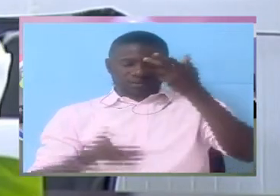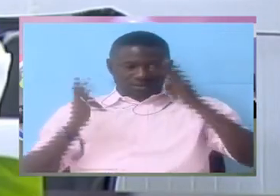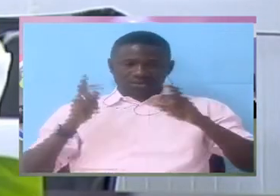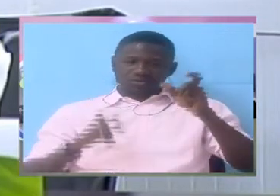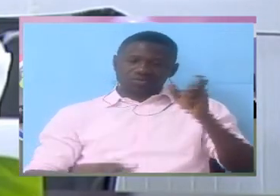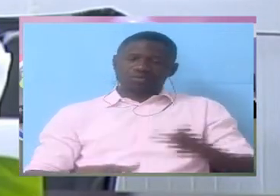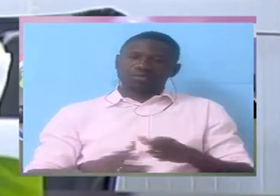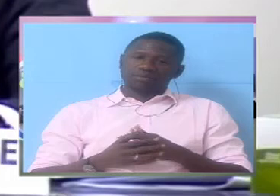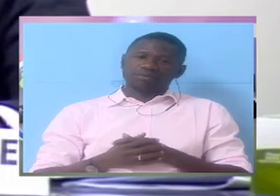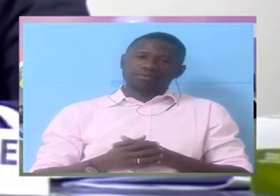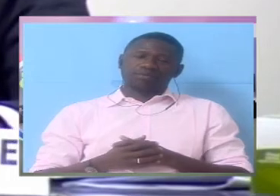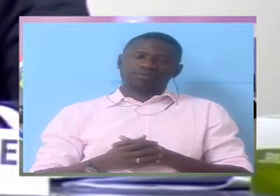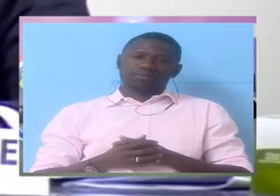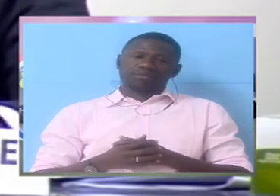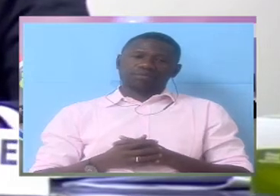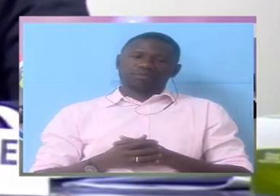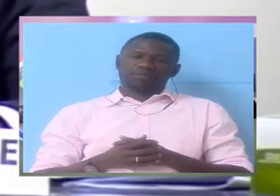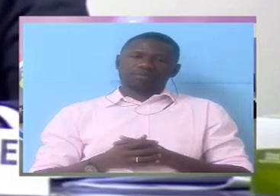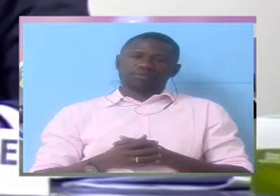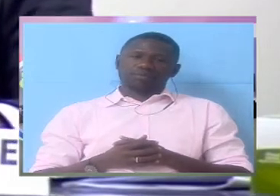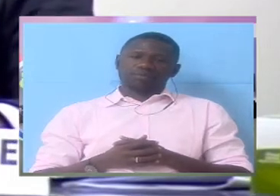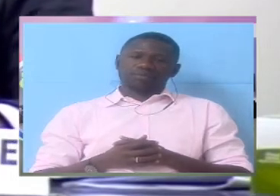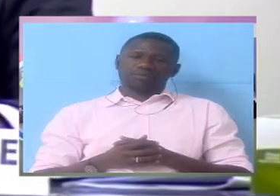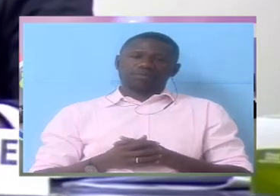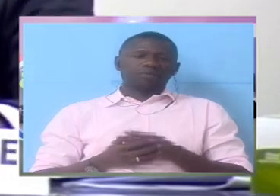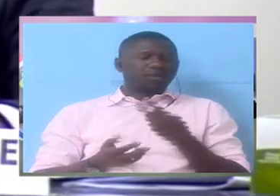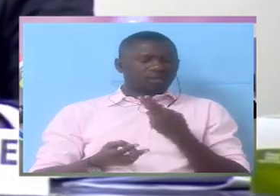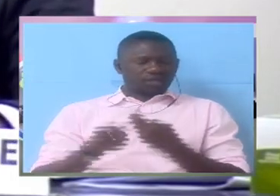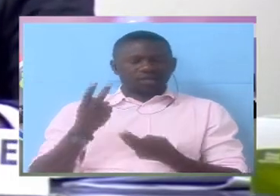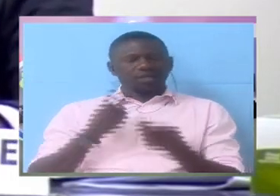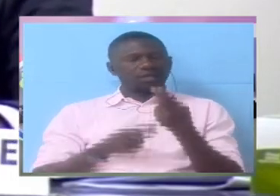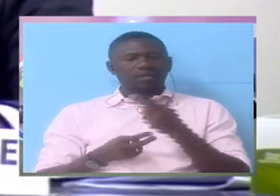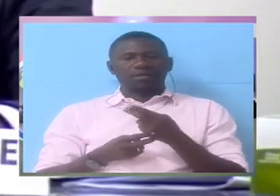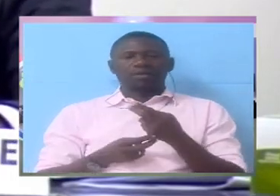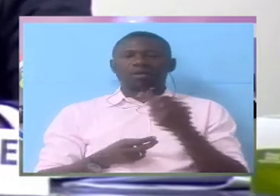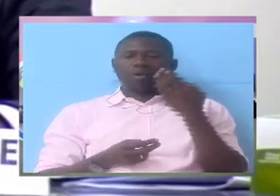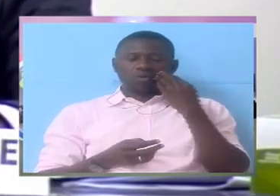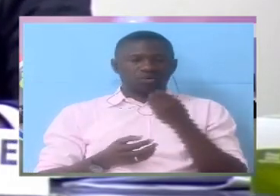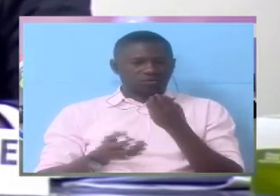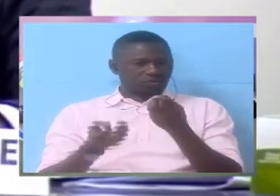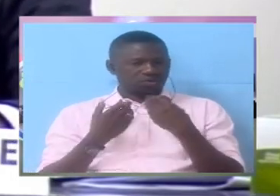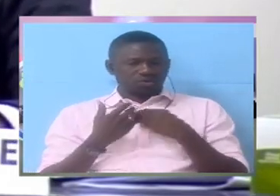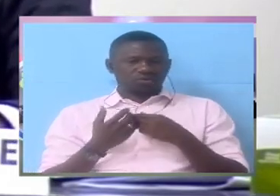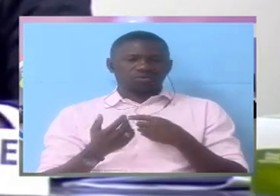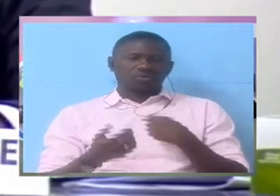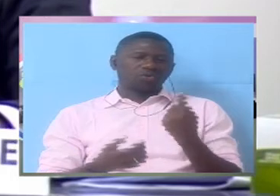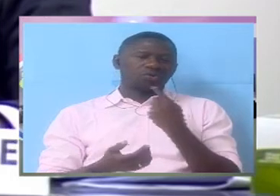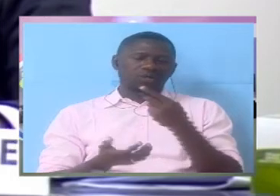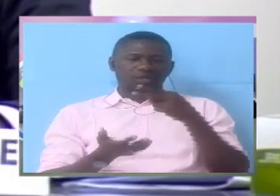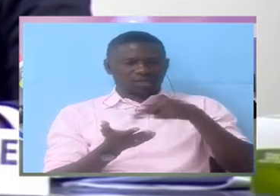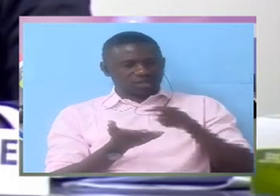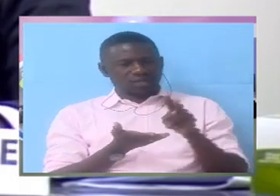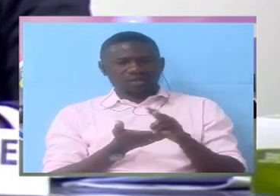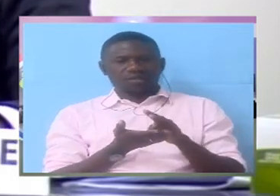Counsel. Again, when you told us he was just kicked, you were window dressing